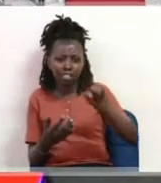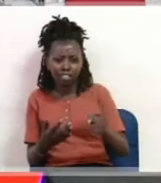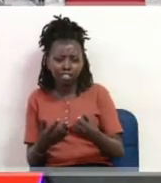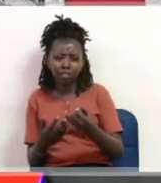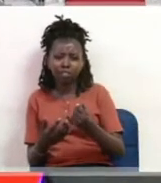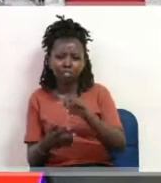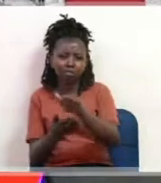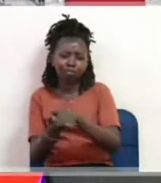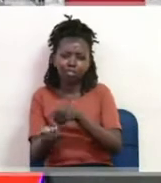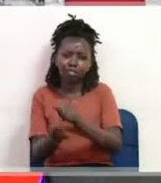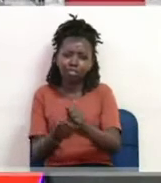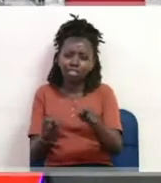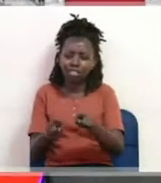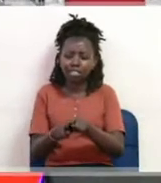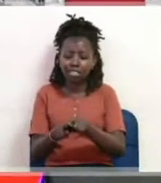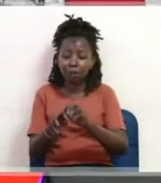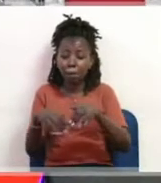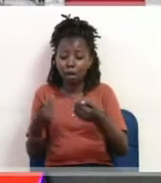ruins.